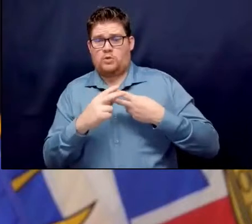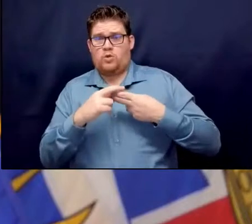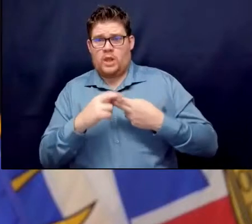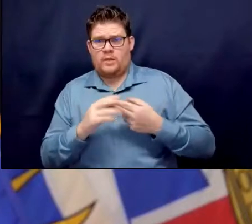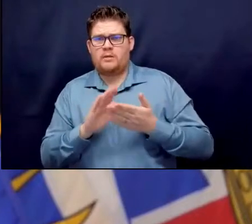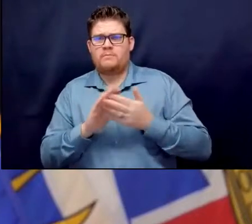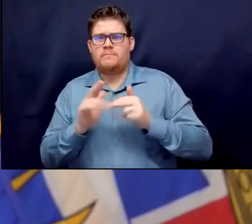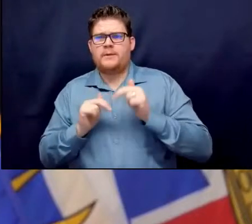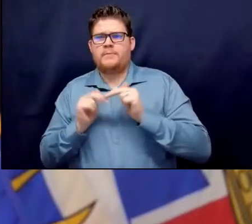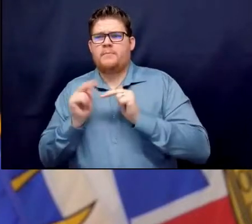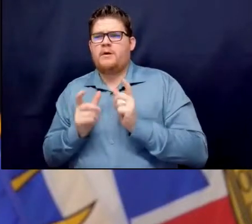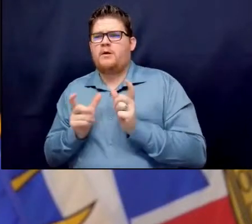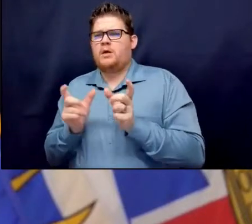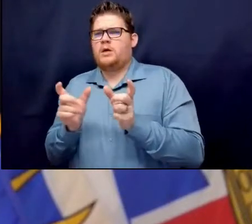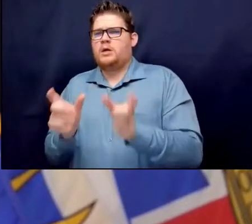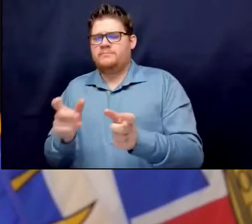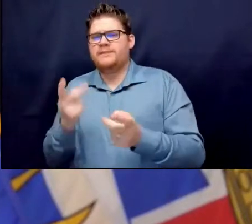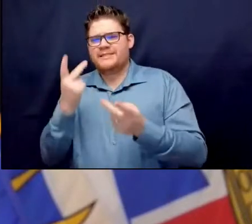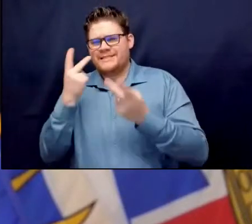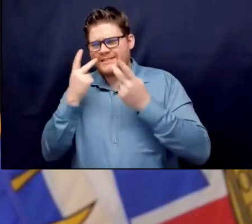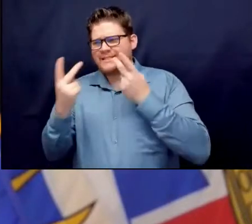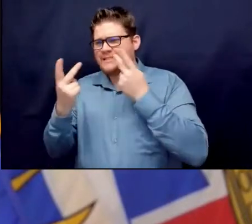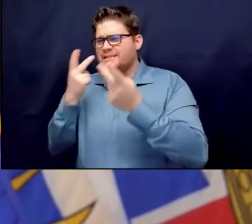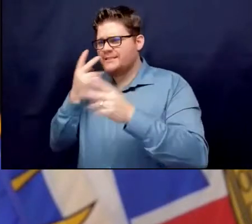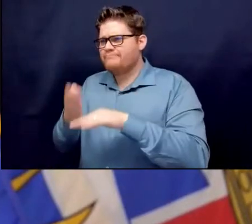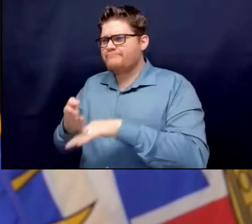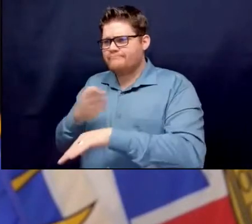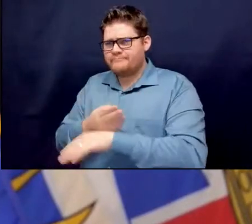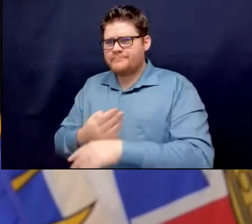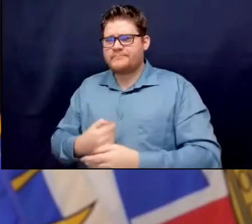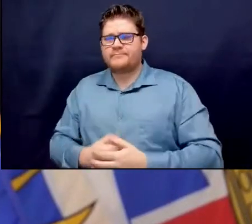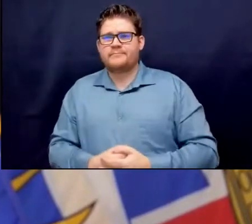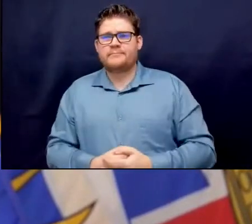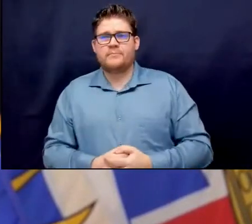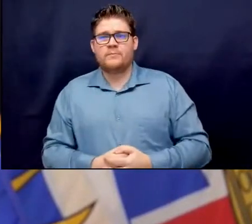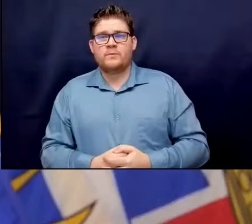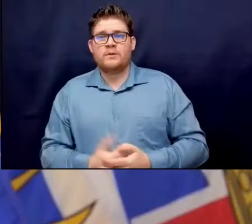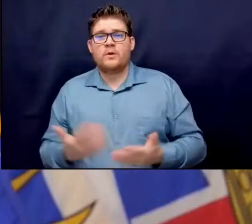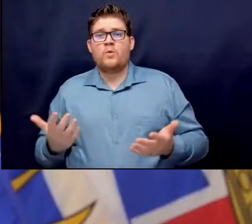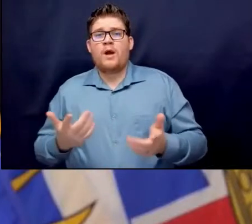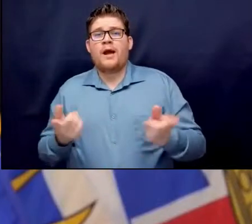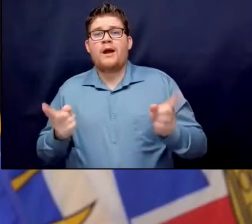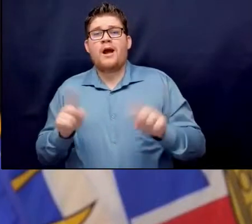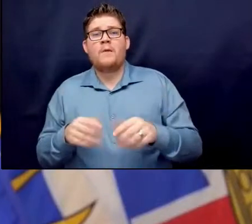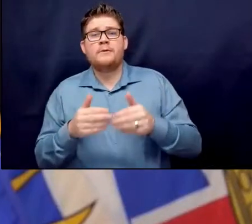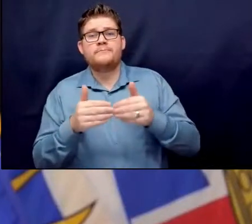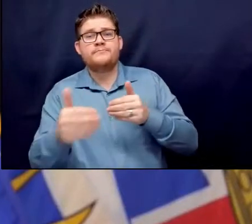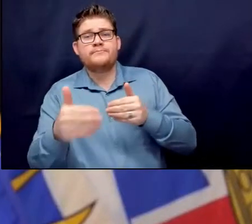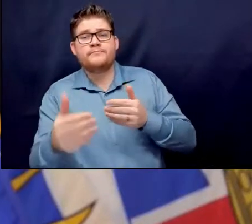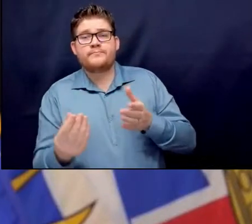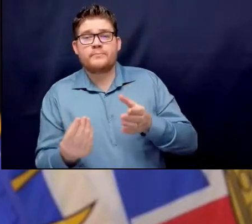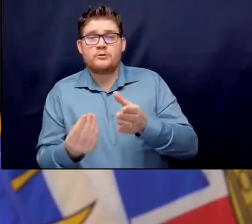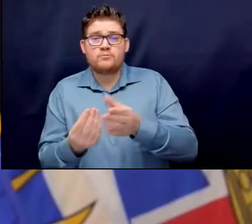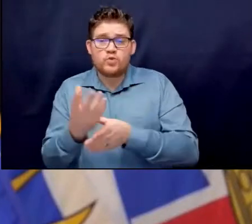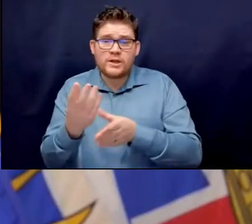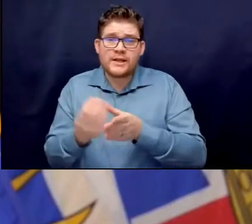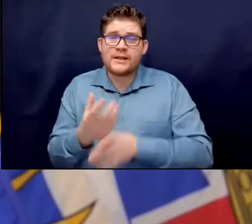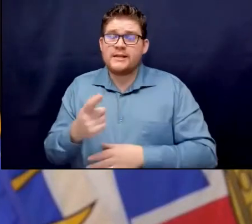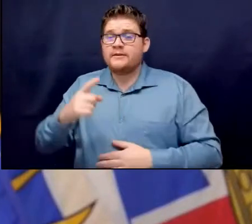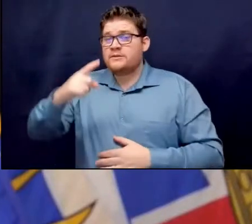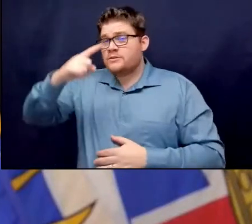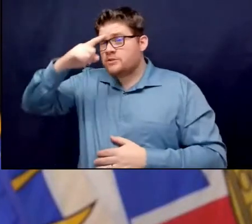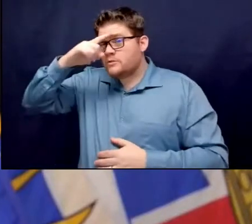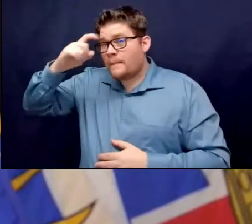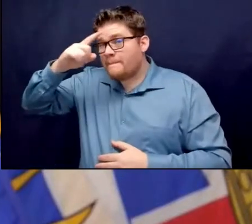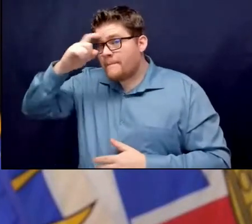follow other respiratory viruses and be worse in the winter and the summer, or whether we're going to see it bimodal. So there's many things we don't yet know, and I think